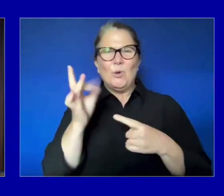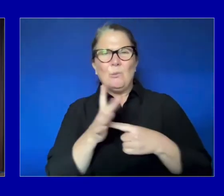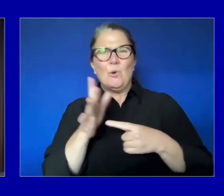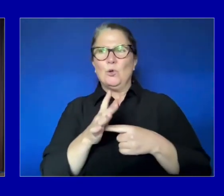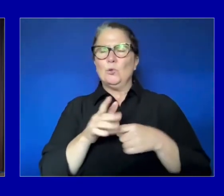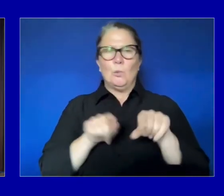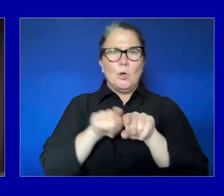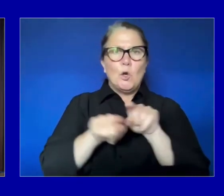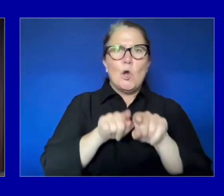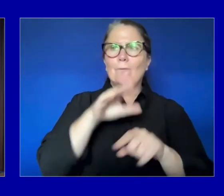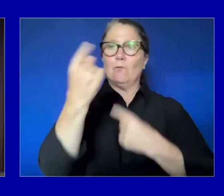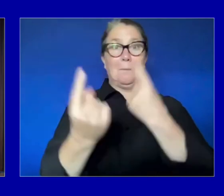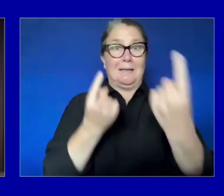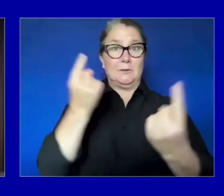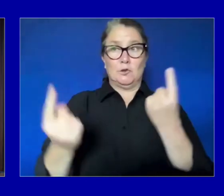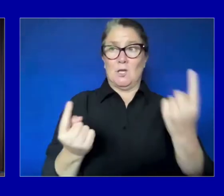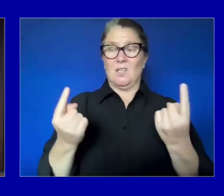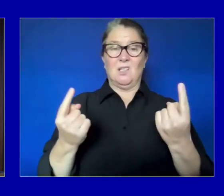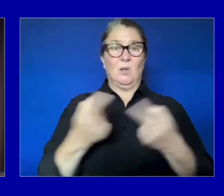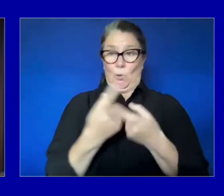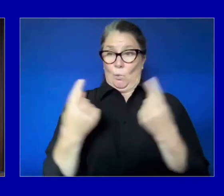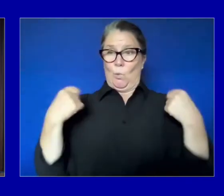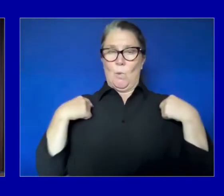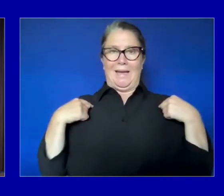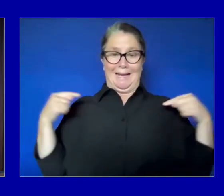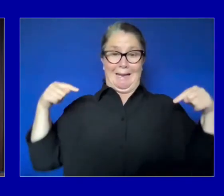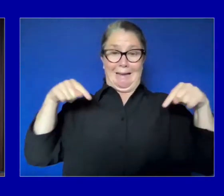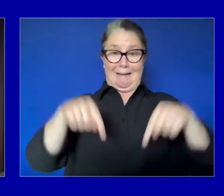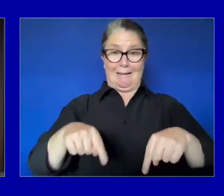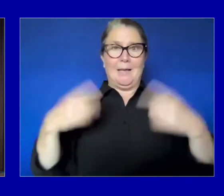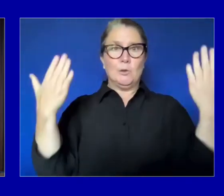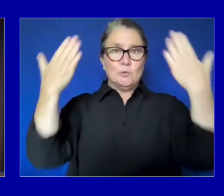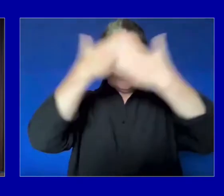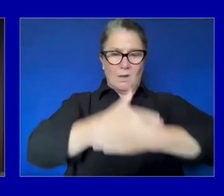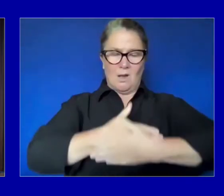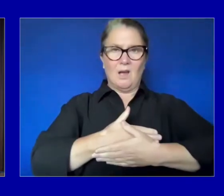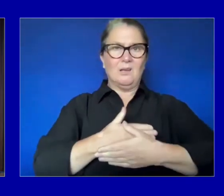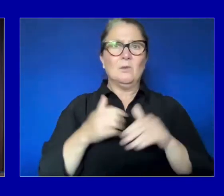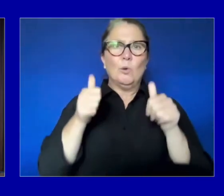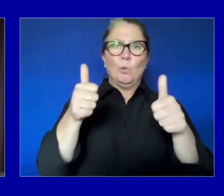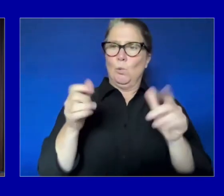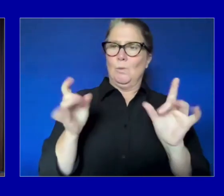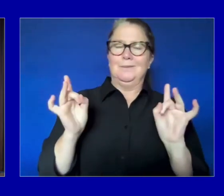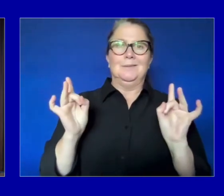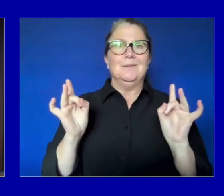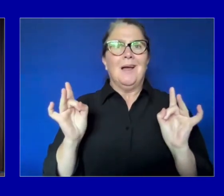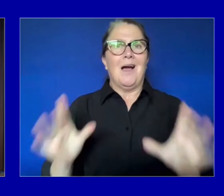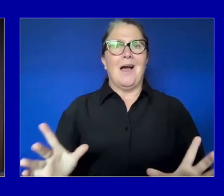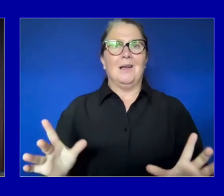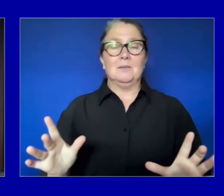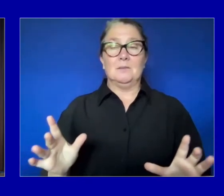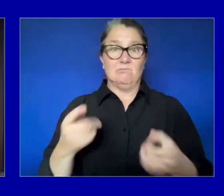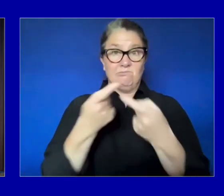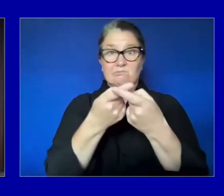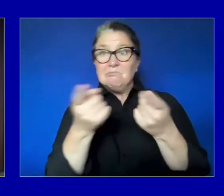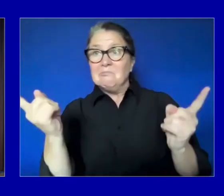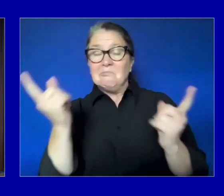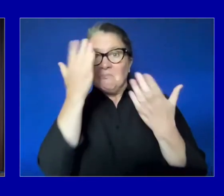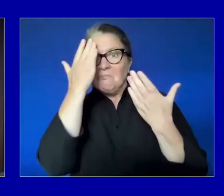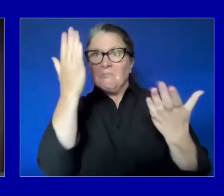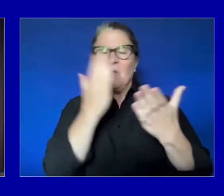coming tonight to these sort of talks, that's the beginning of, um, you know, for those of you who don't know much about, about cultural